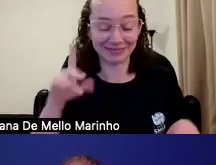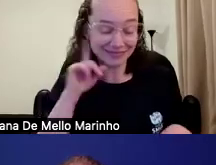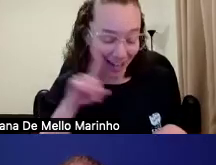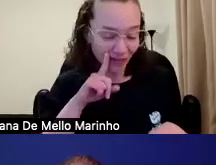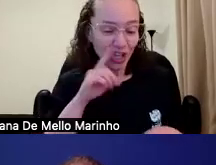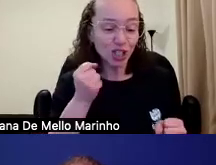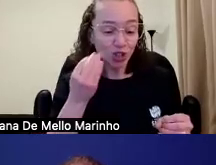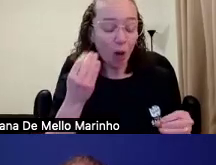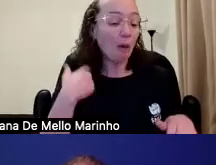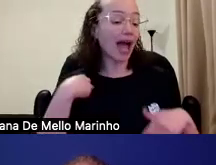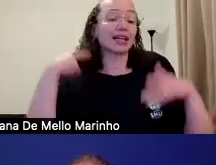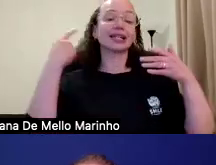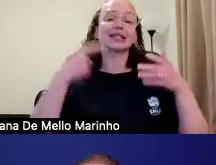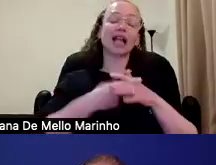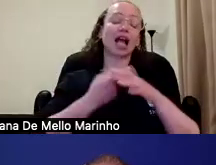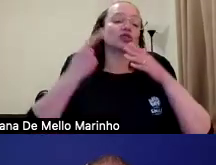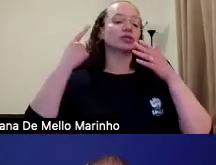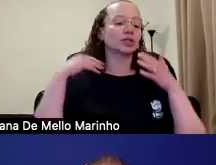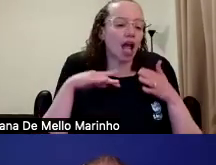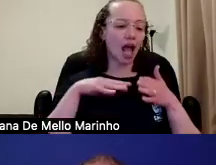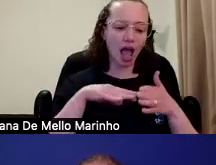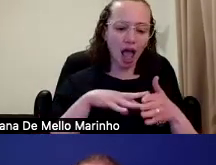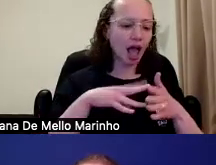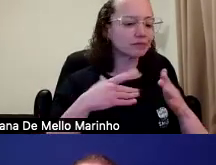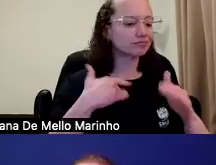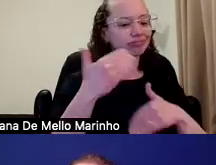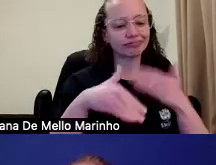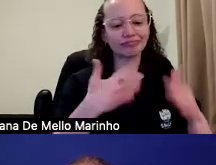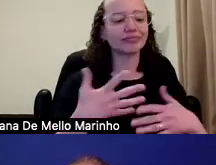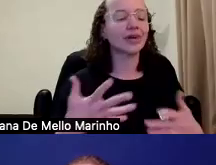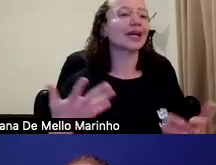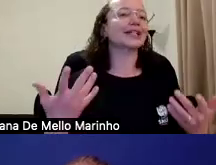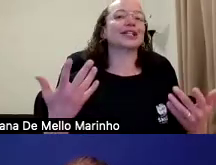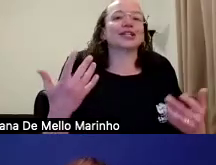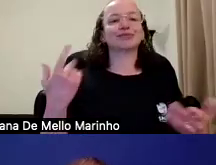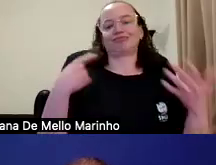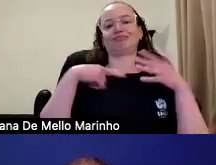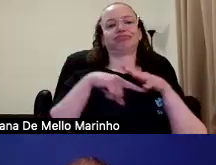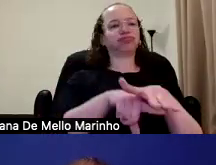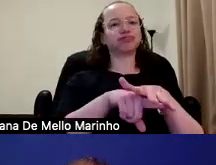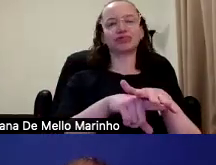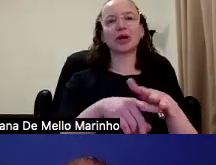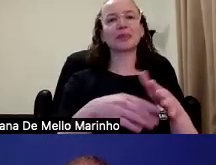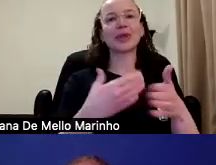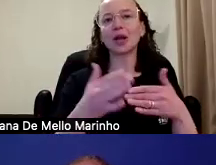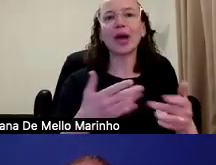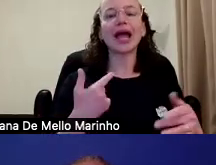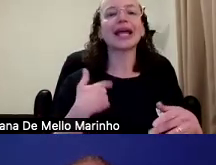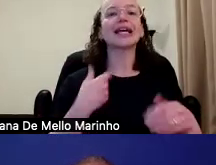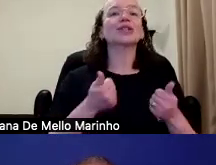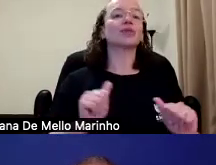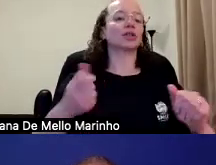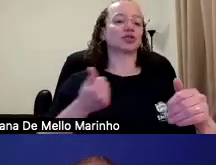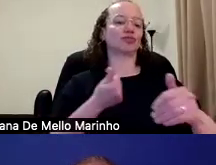accepted me for being deaf, and so I studied. I studied and I studied. I was